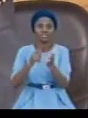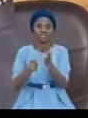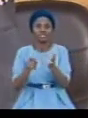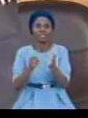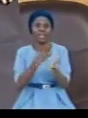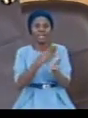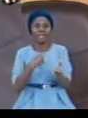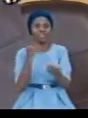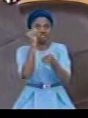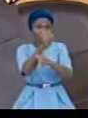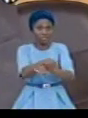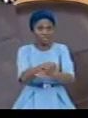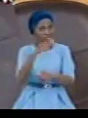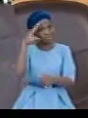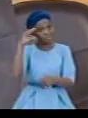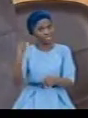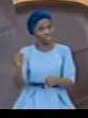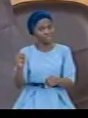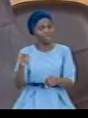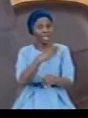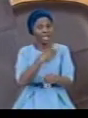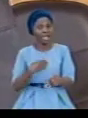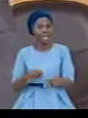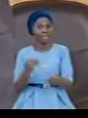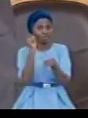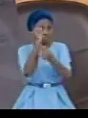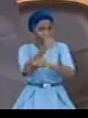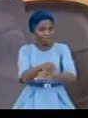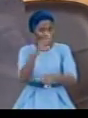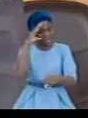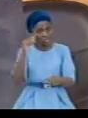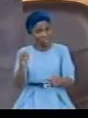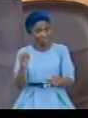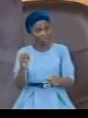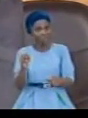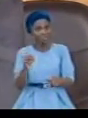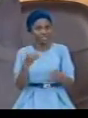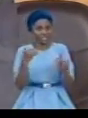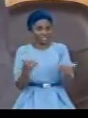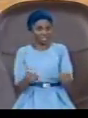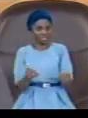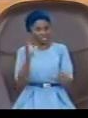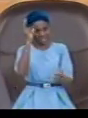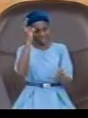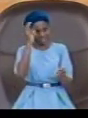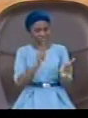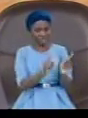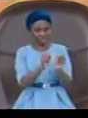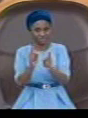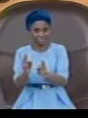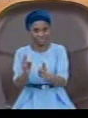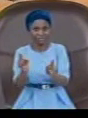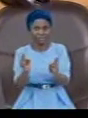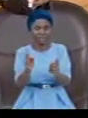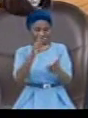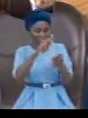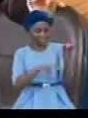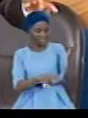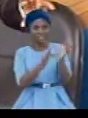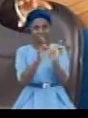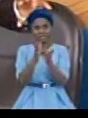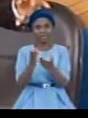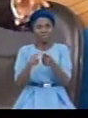him, overpowered him, overthrew him. He now went to the scripture to search for something and to make